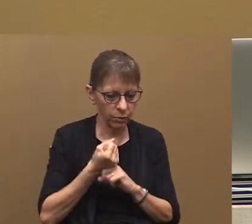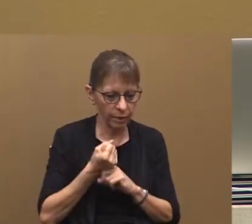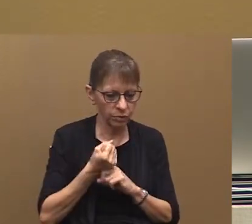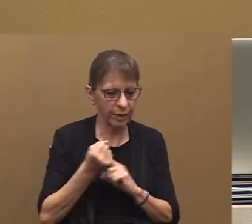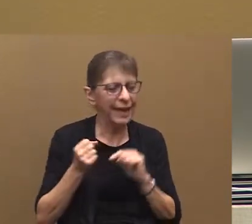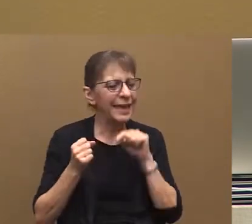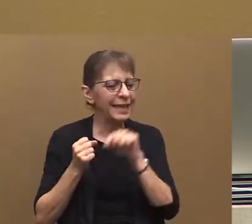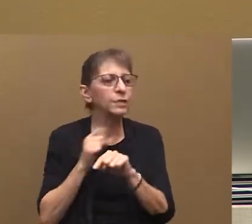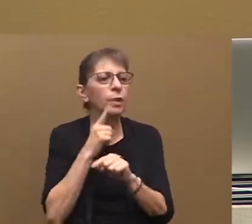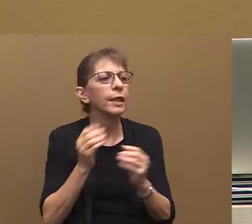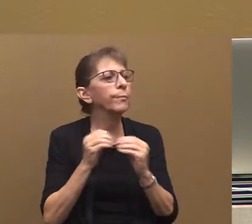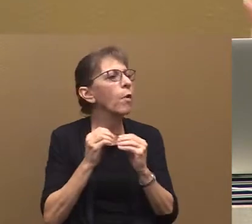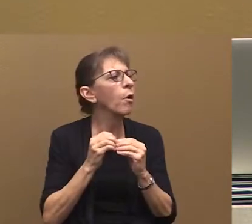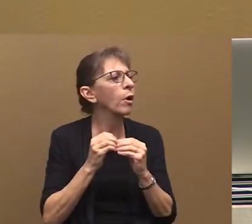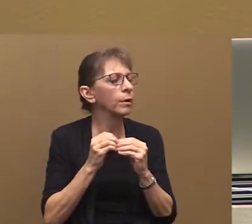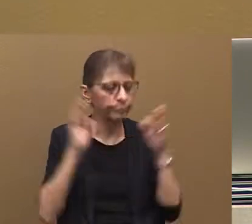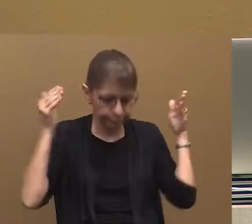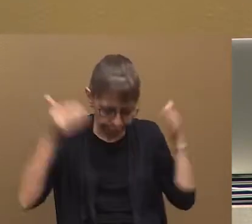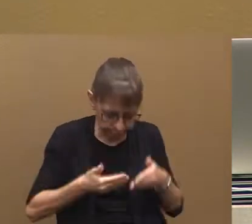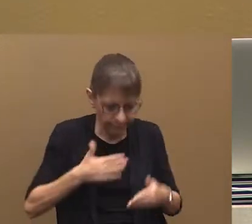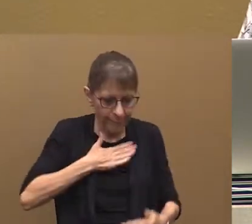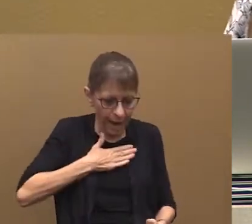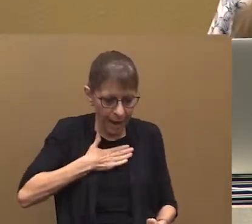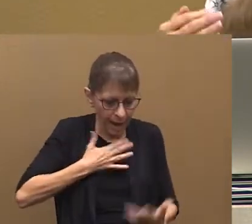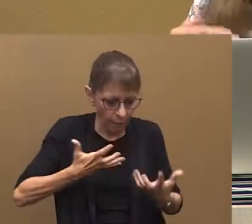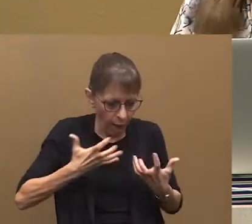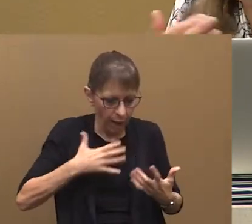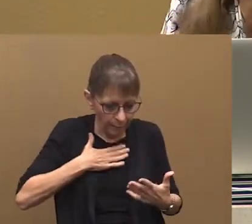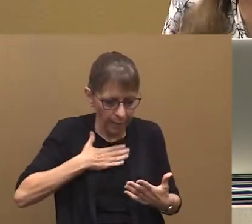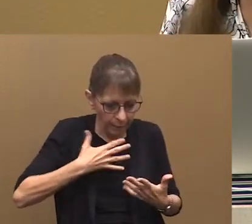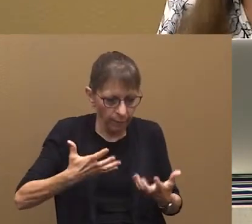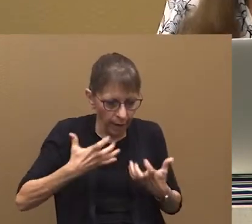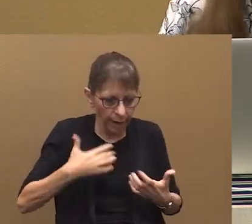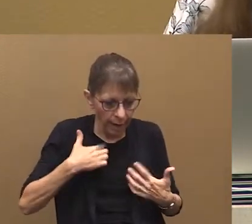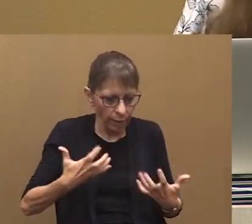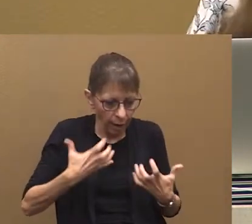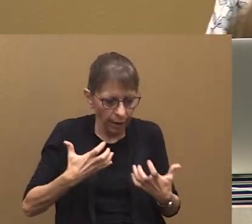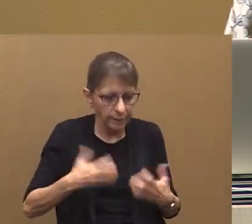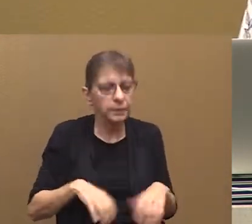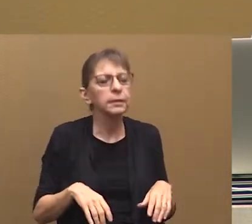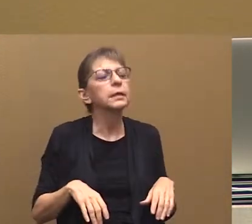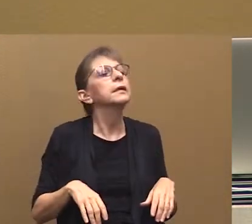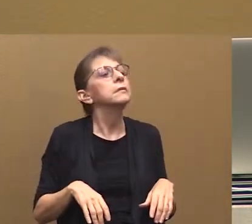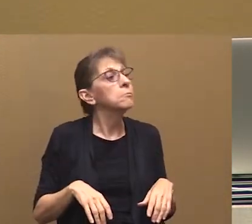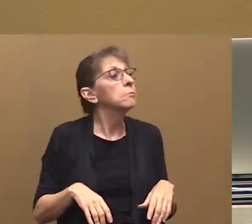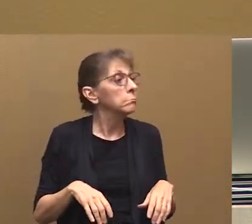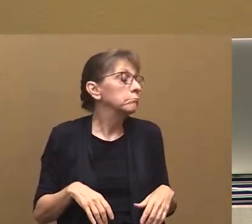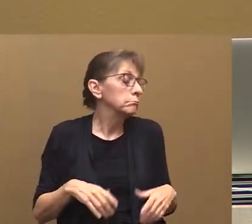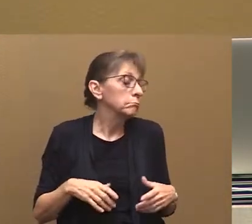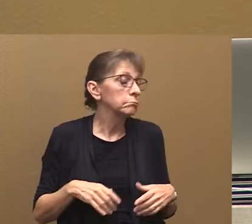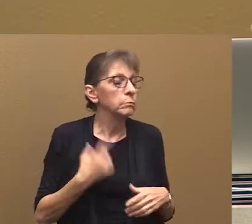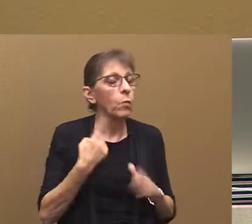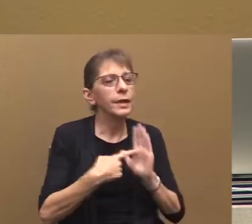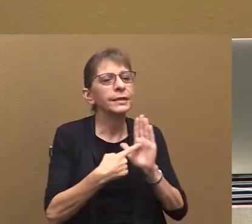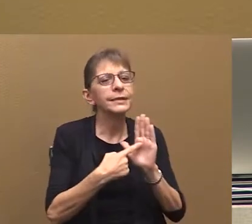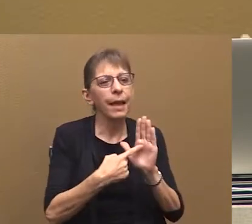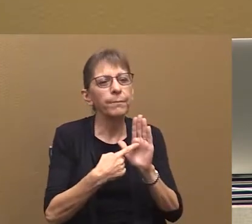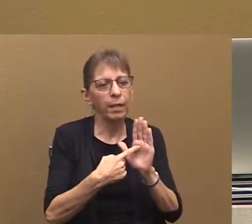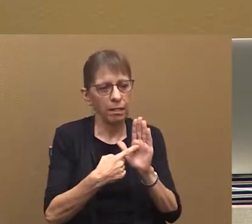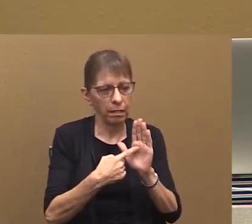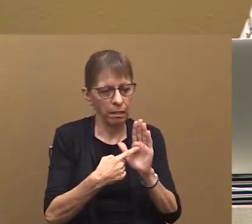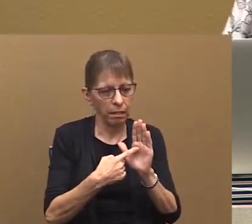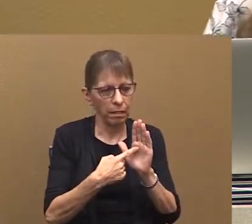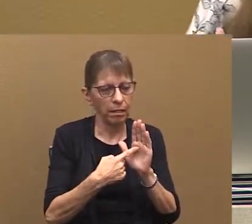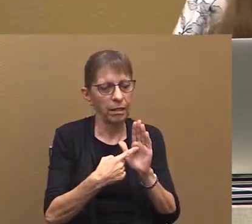situation, he is really more caring about his own needs and wants. And that's just just one